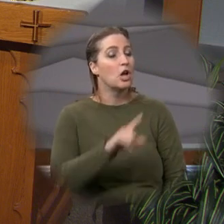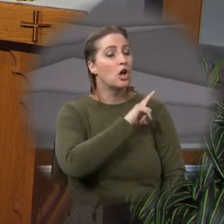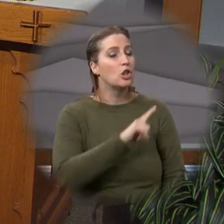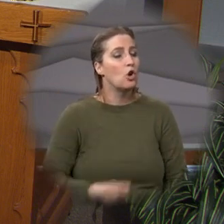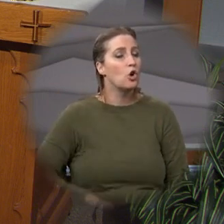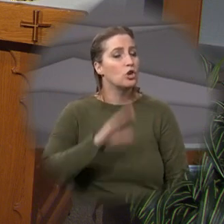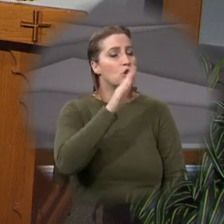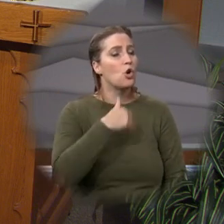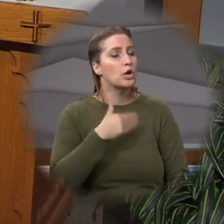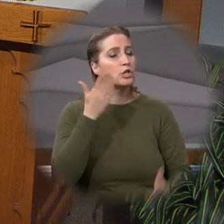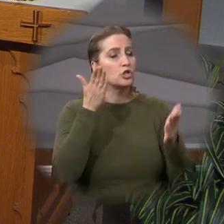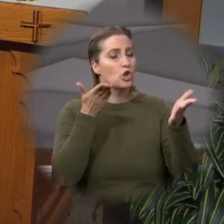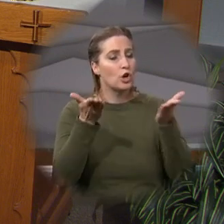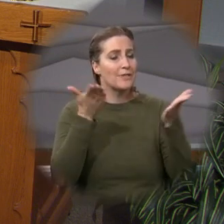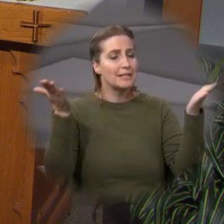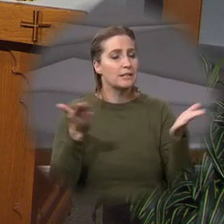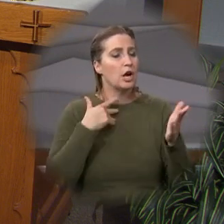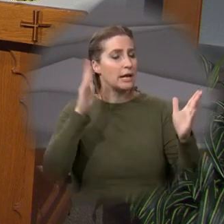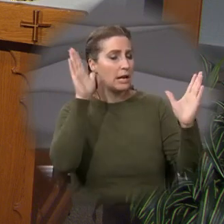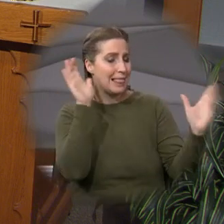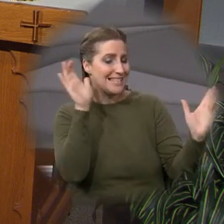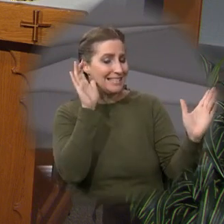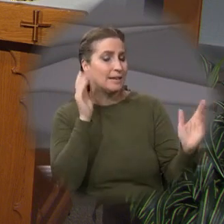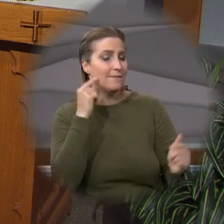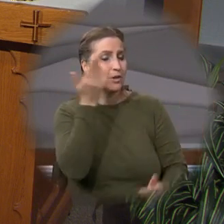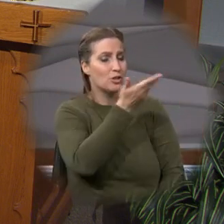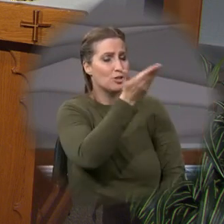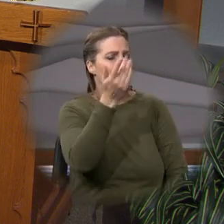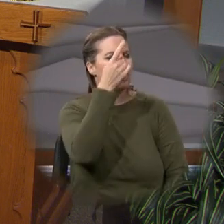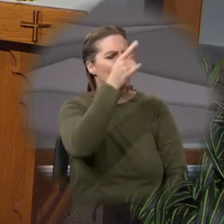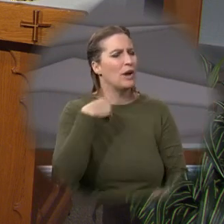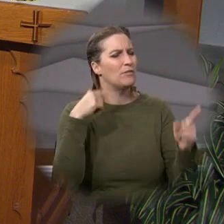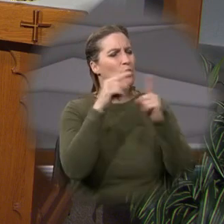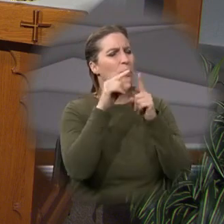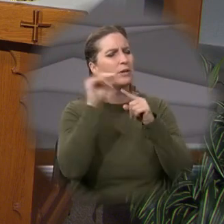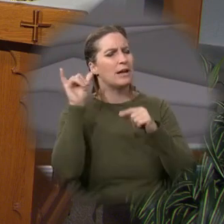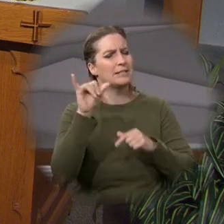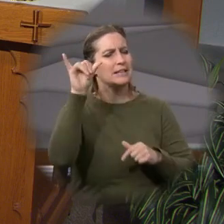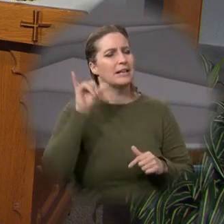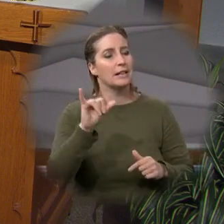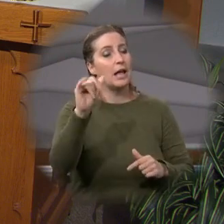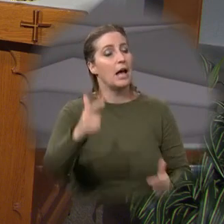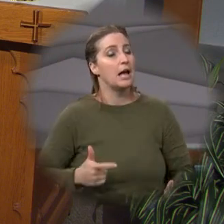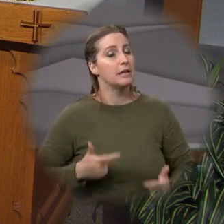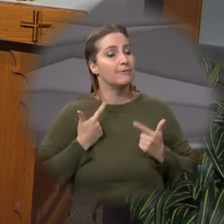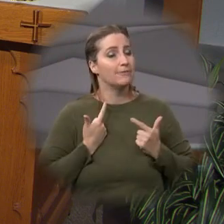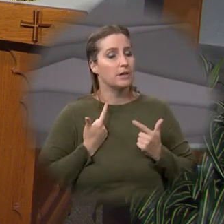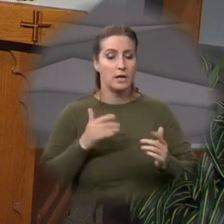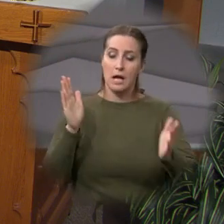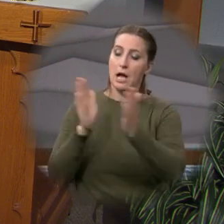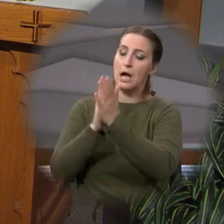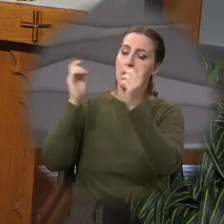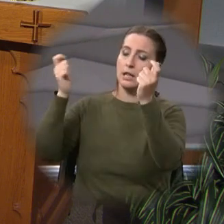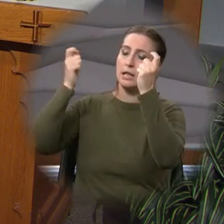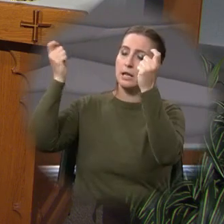your servant is listening. You have the words of everlasting